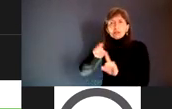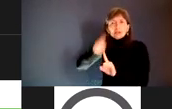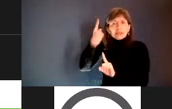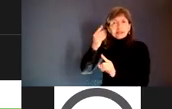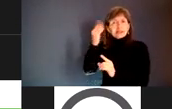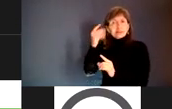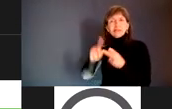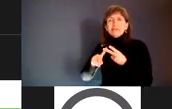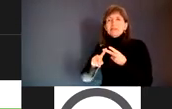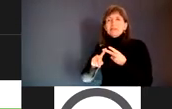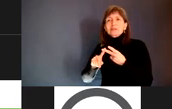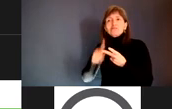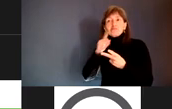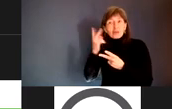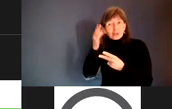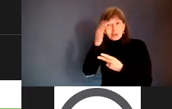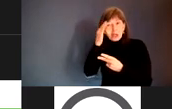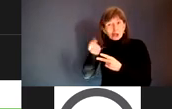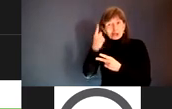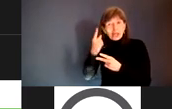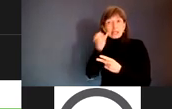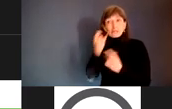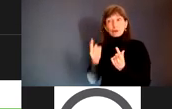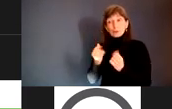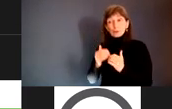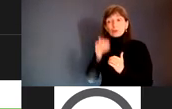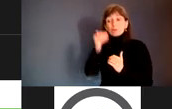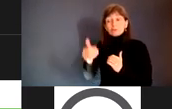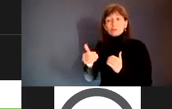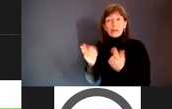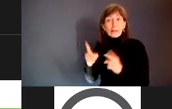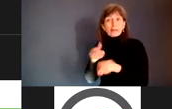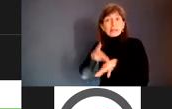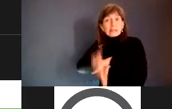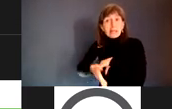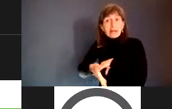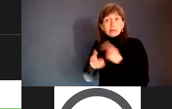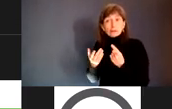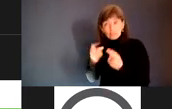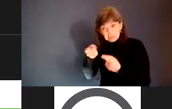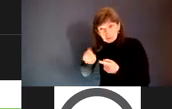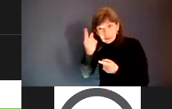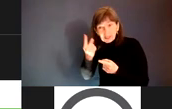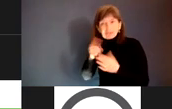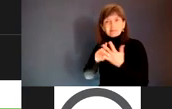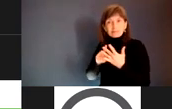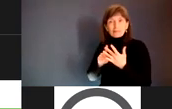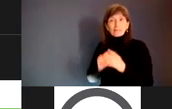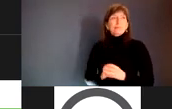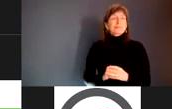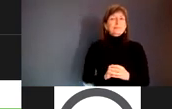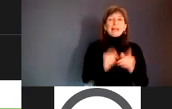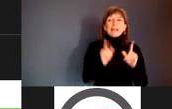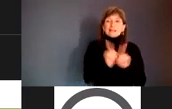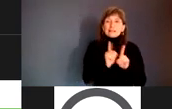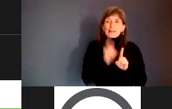mean by appreciate consequences? So definitely something to kind of consider in our context. Same could be said for those procedural protections